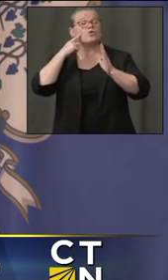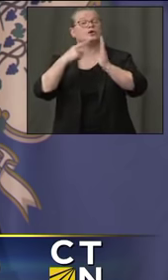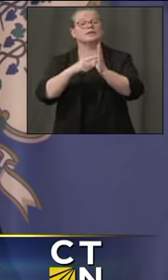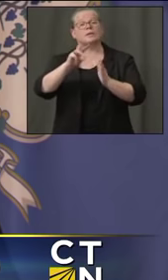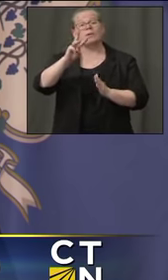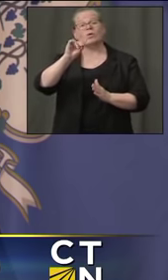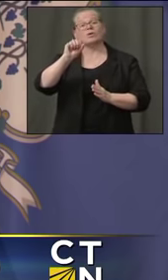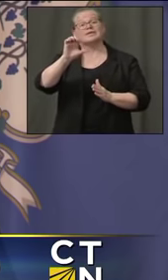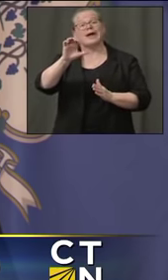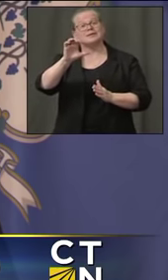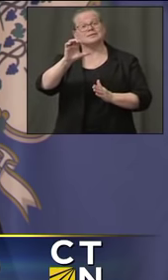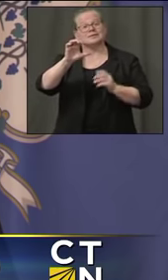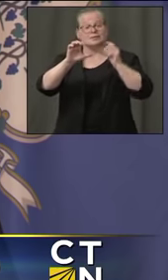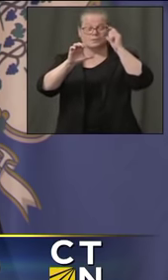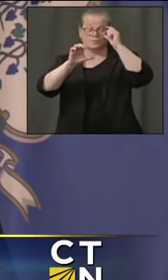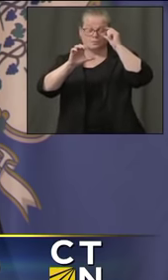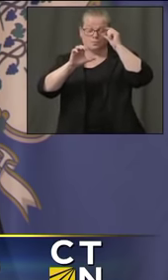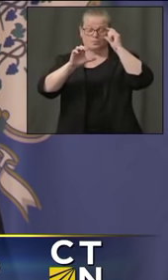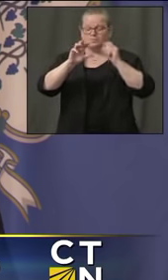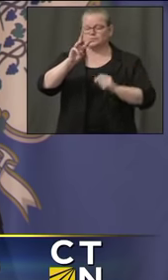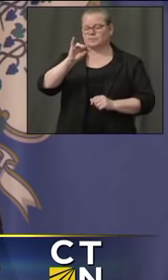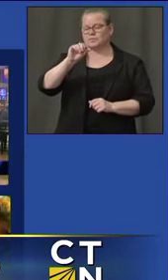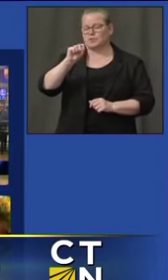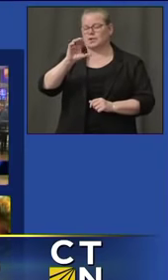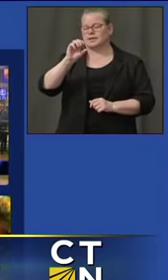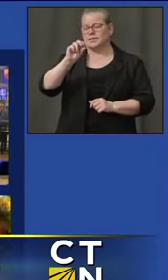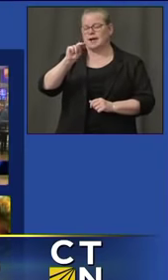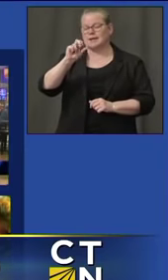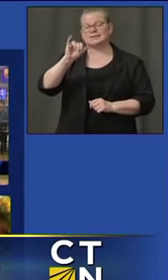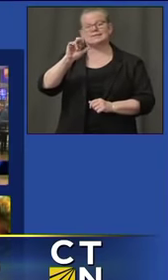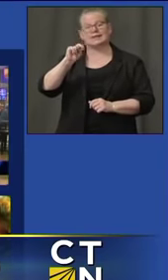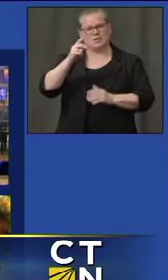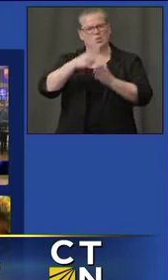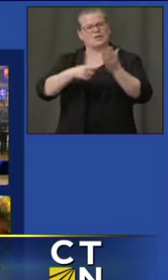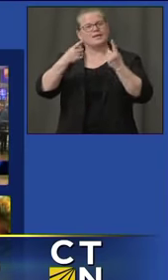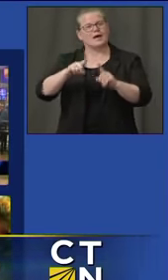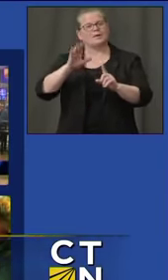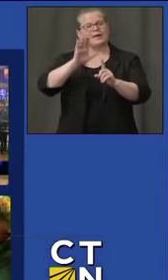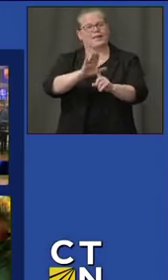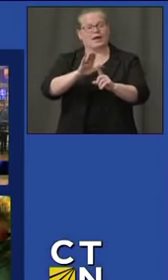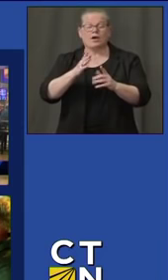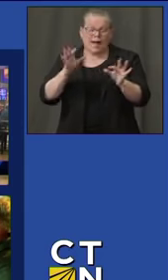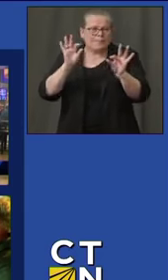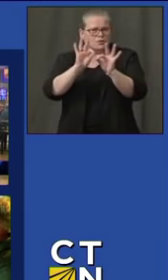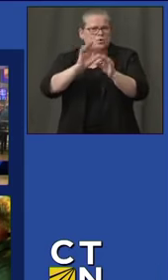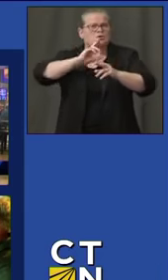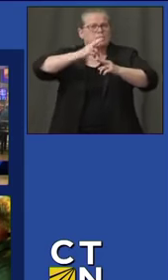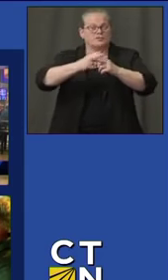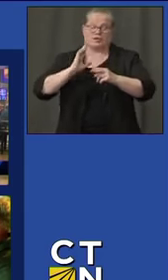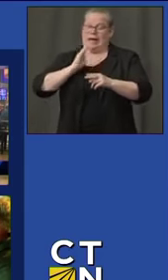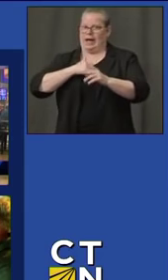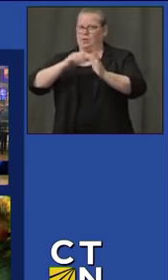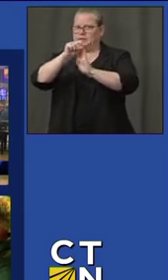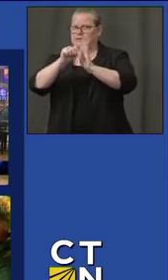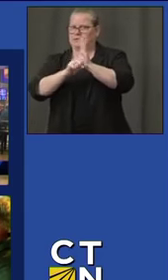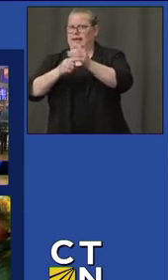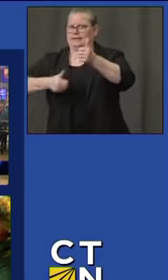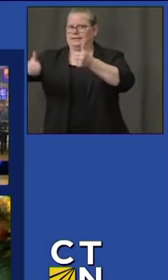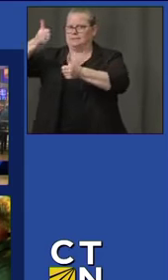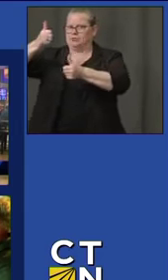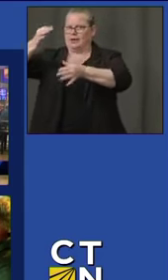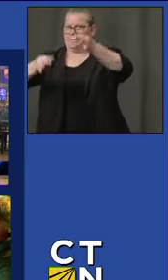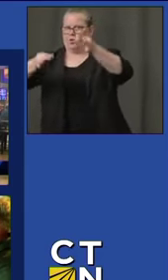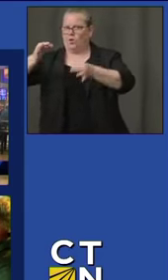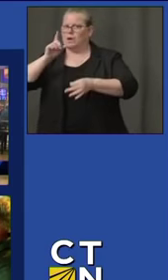And that's worth noting because there, I don't want to give our state Supreme Court any ideas, but in Wisconsin, they